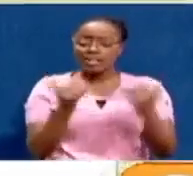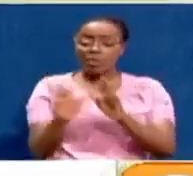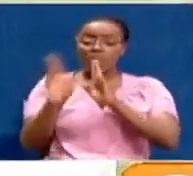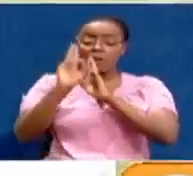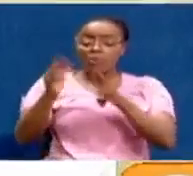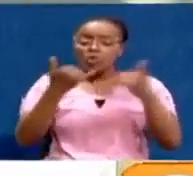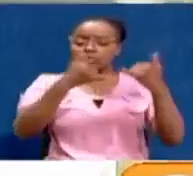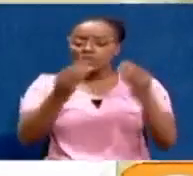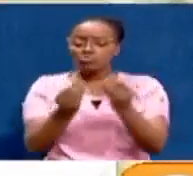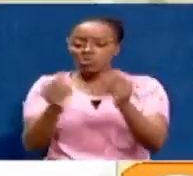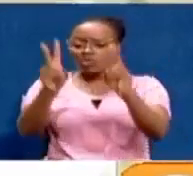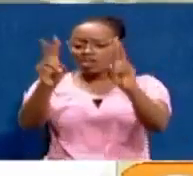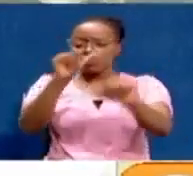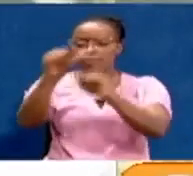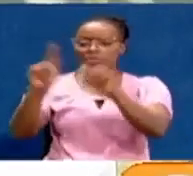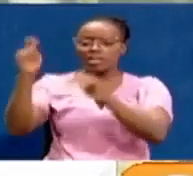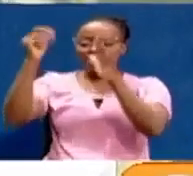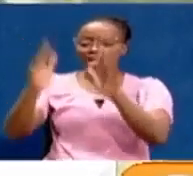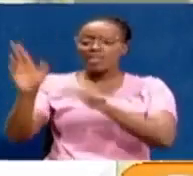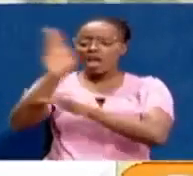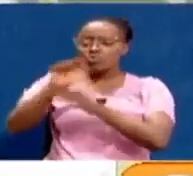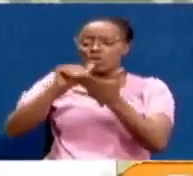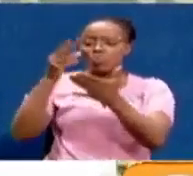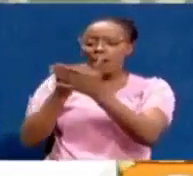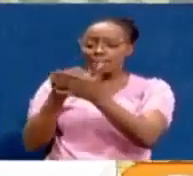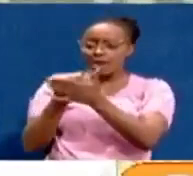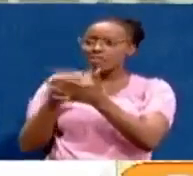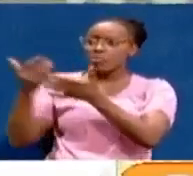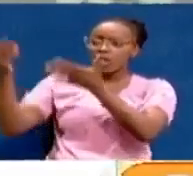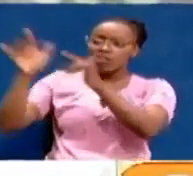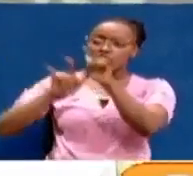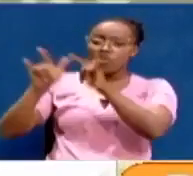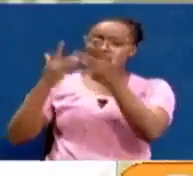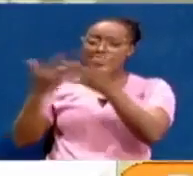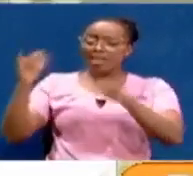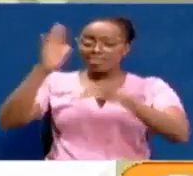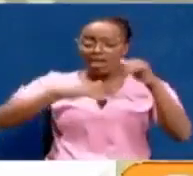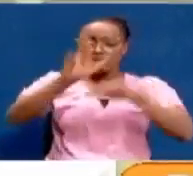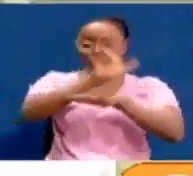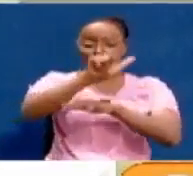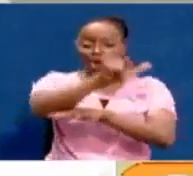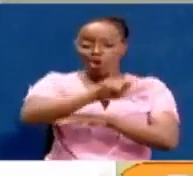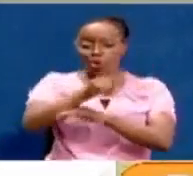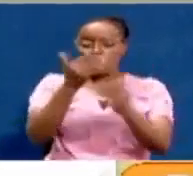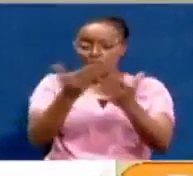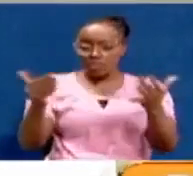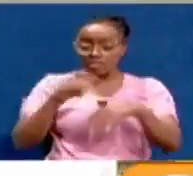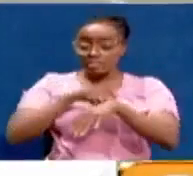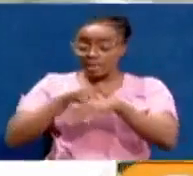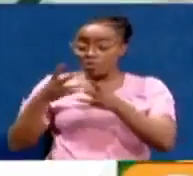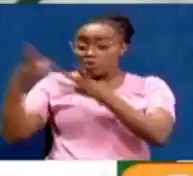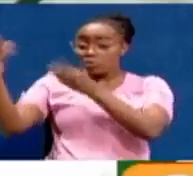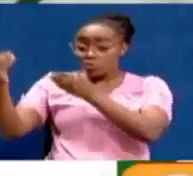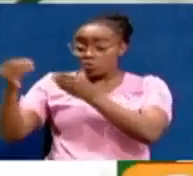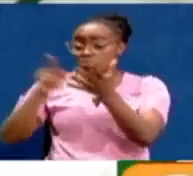report was trying to address the issue of Kenyans spending more on imports than local products. Because as we import, we create